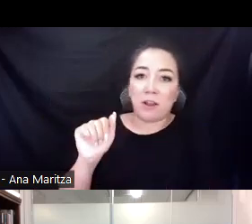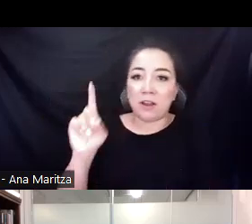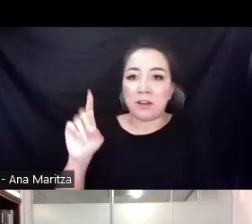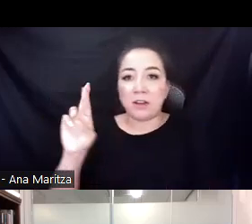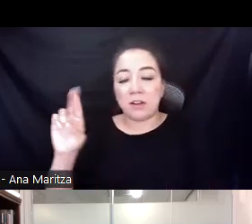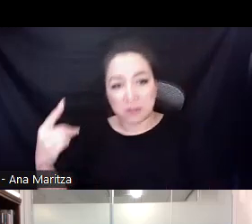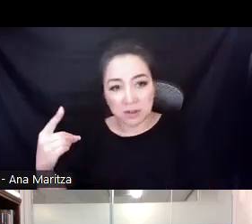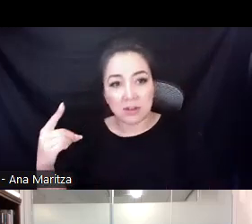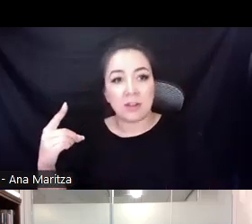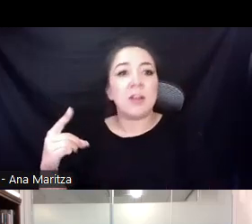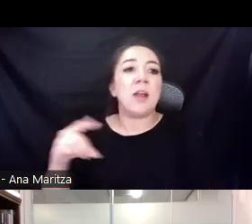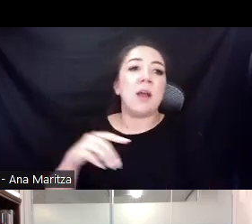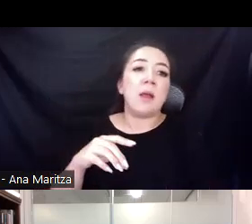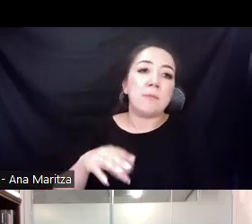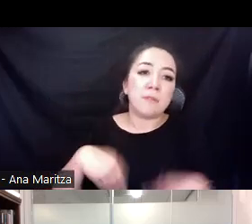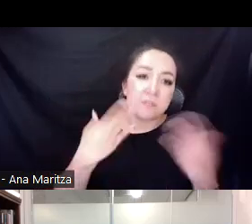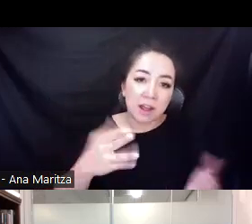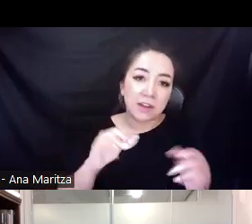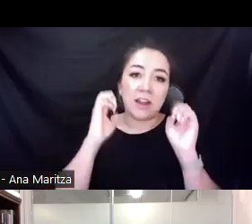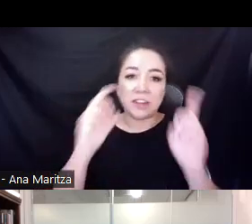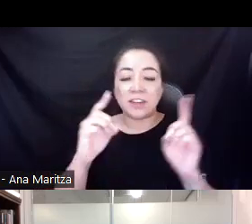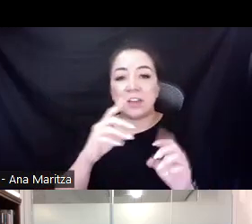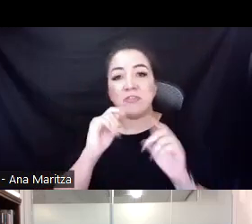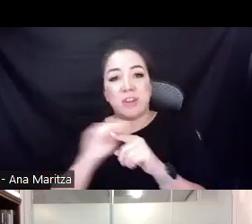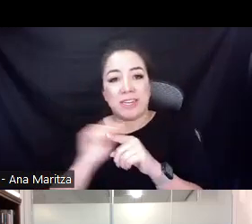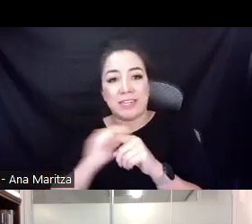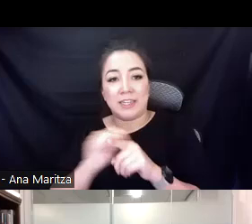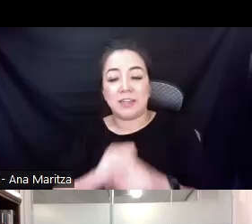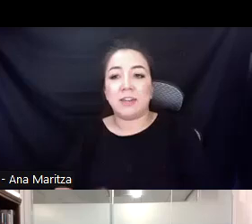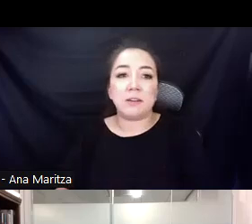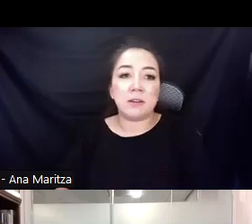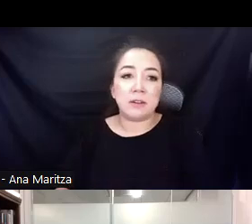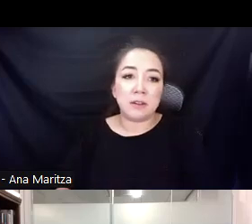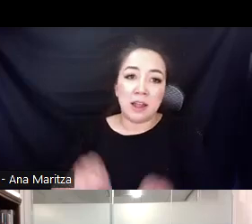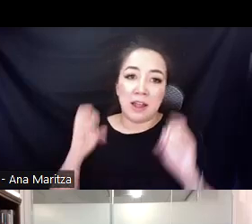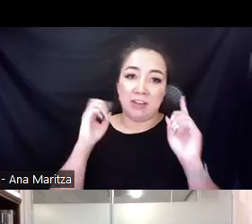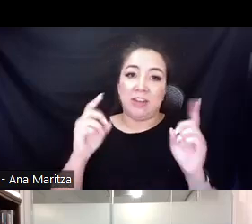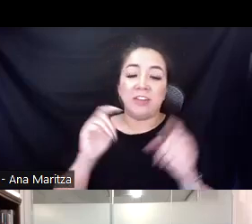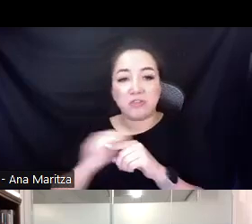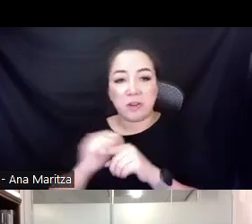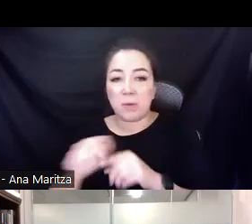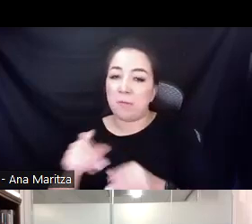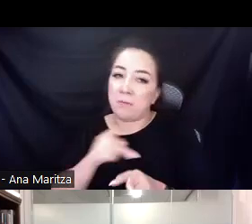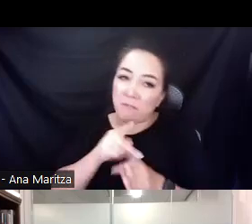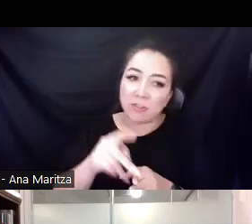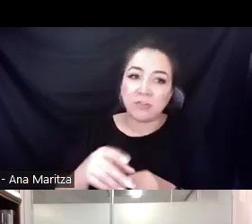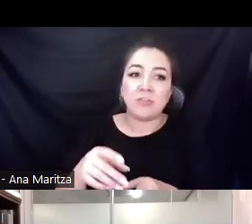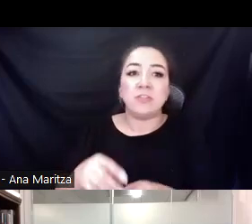related disorders, and providing education and training. And education training is both professional and